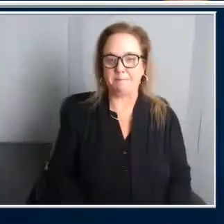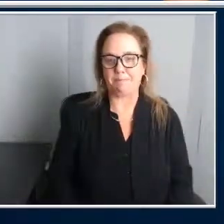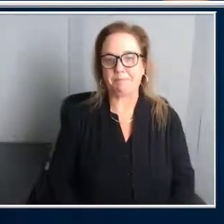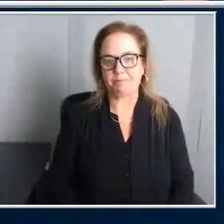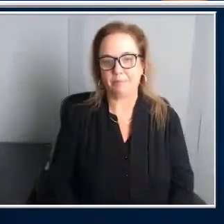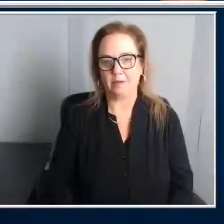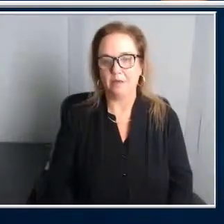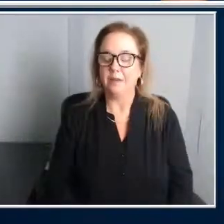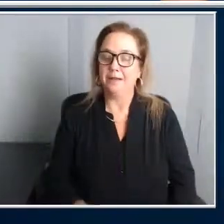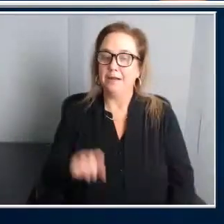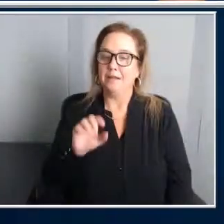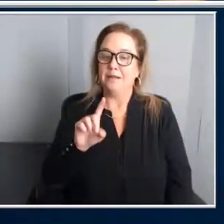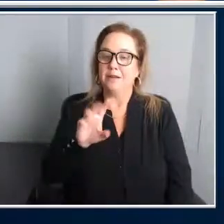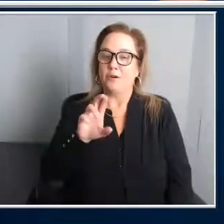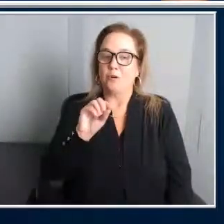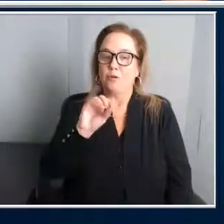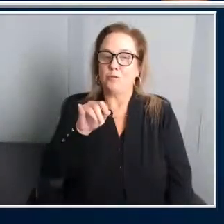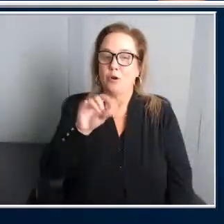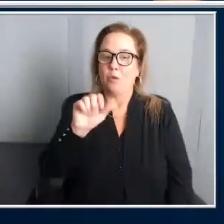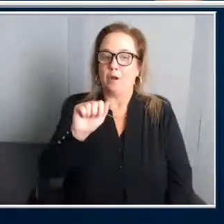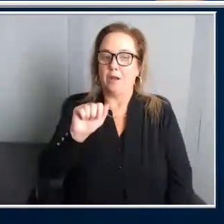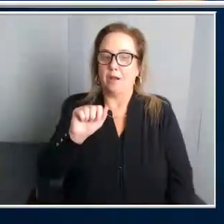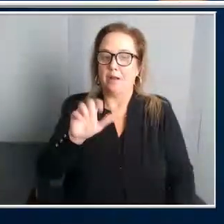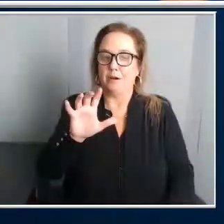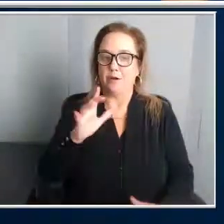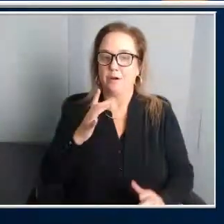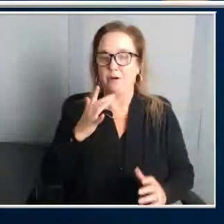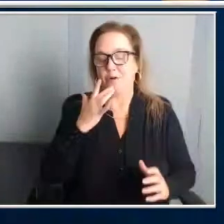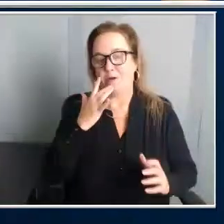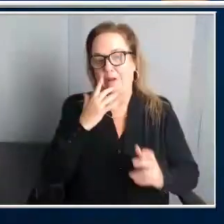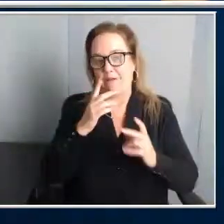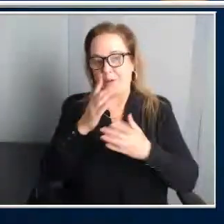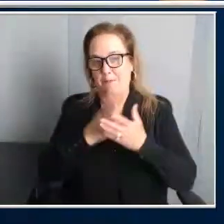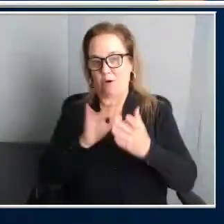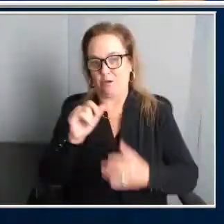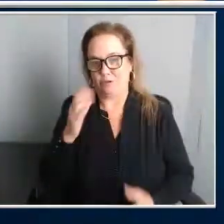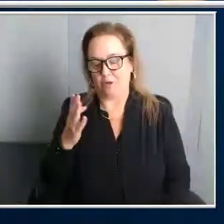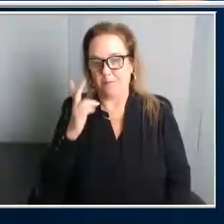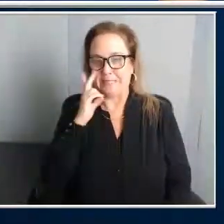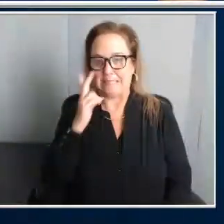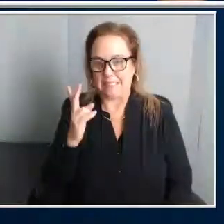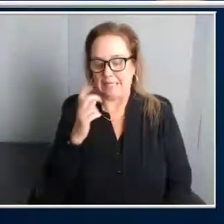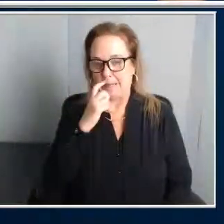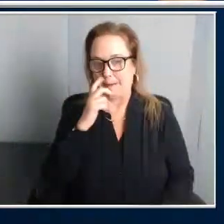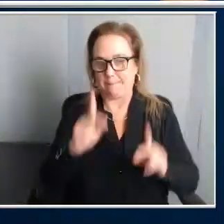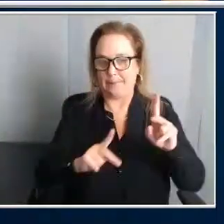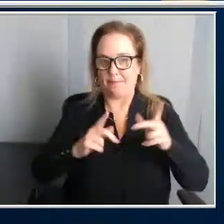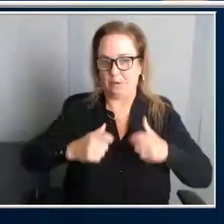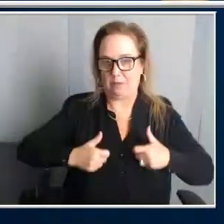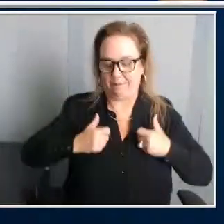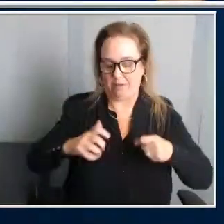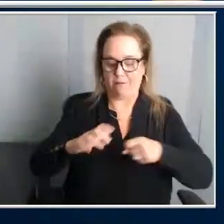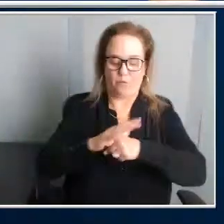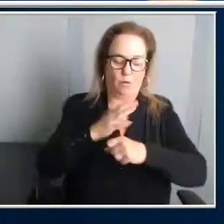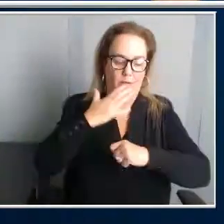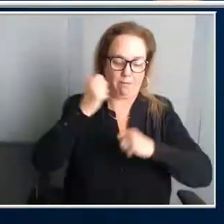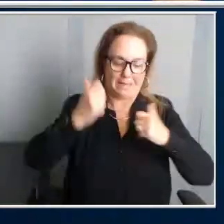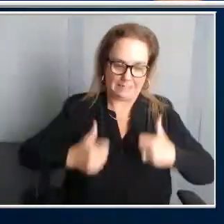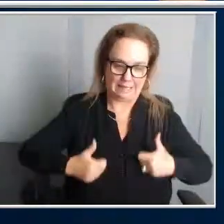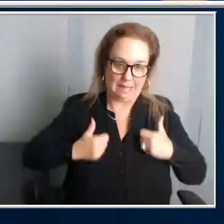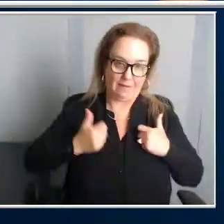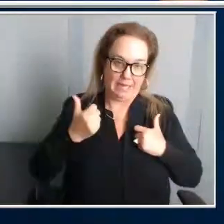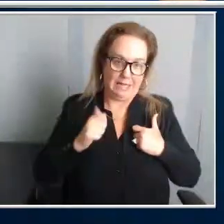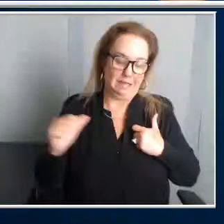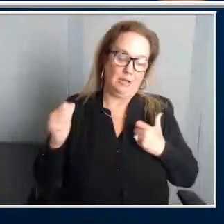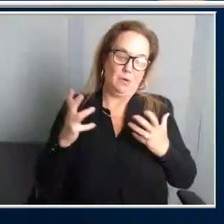Ulloa, you've said that this is one of probably the favorite part of your job is seeing people living their full best lives. Anything you want to